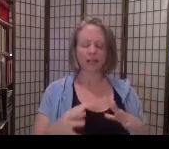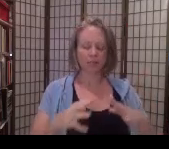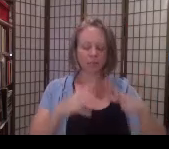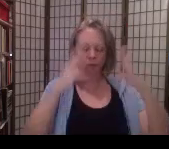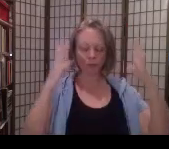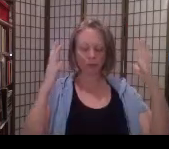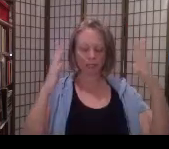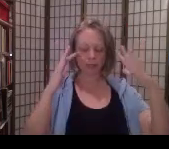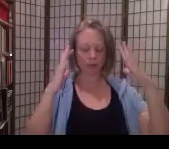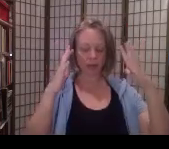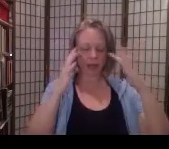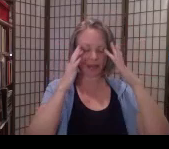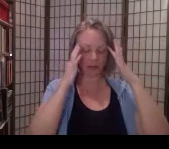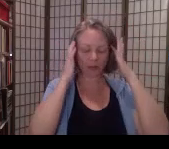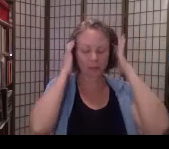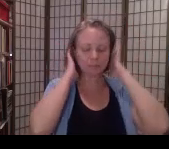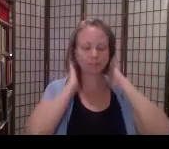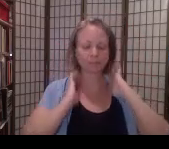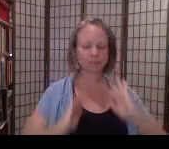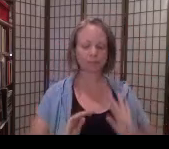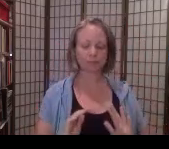kind of like a blueprint or the higher